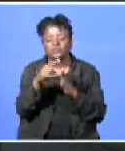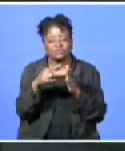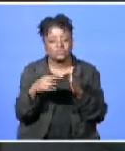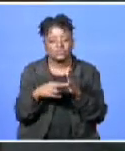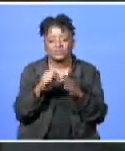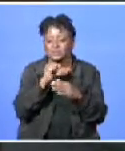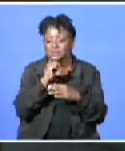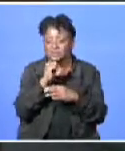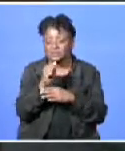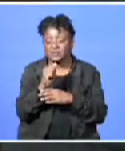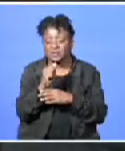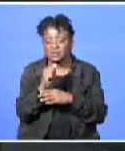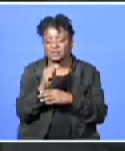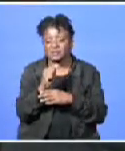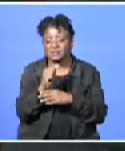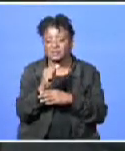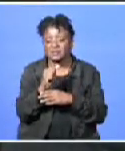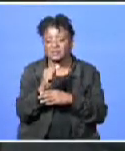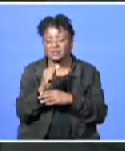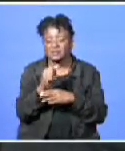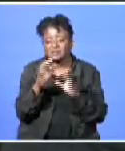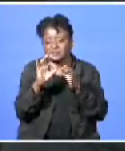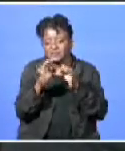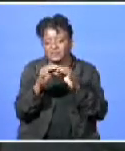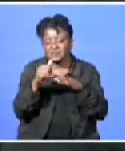not set in a way